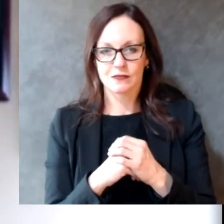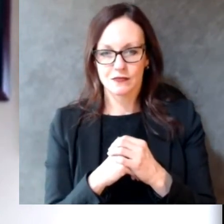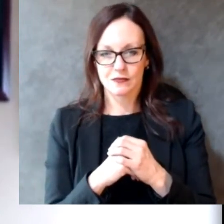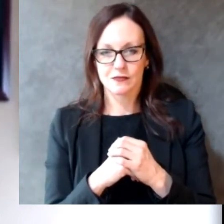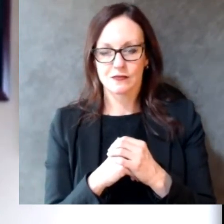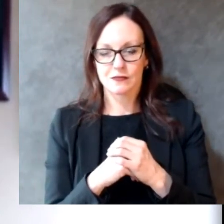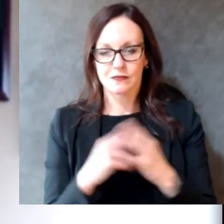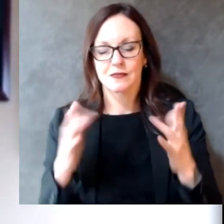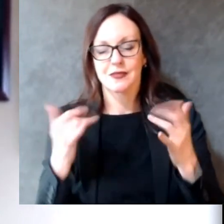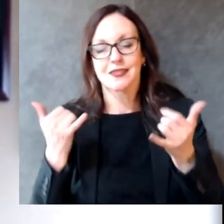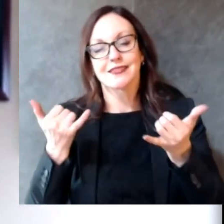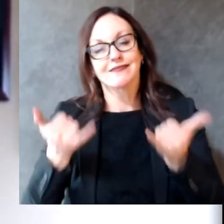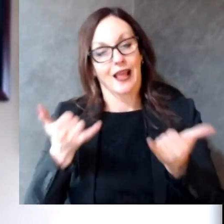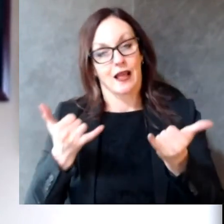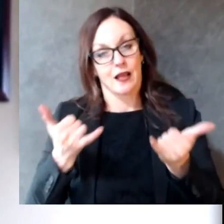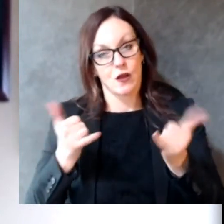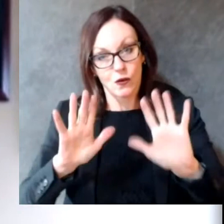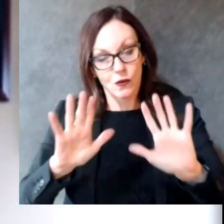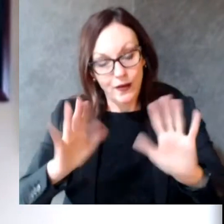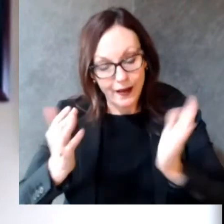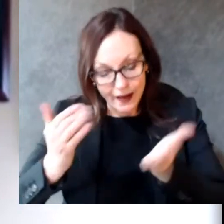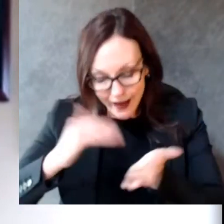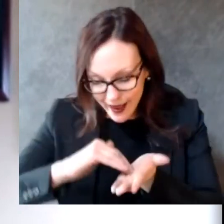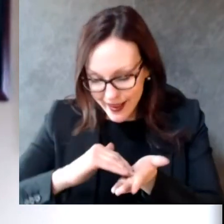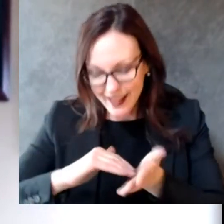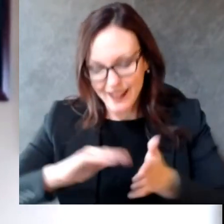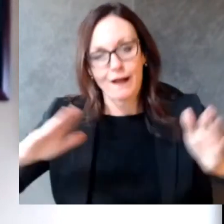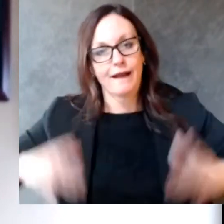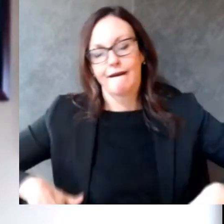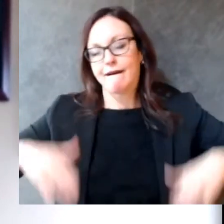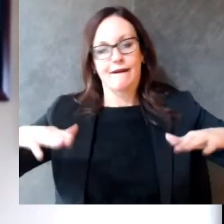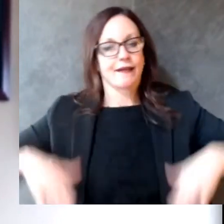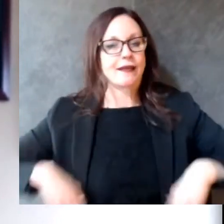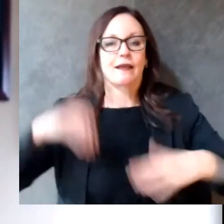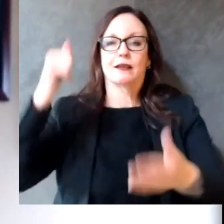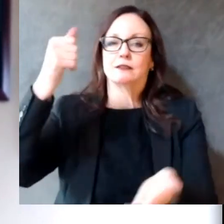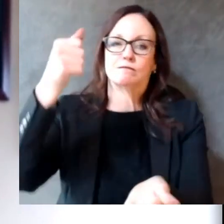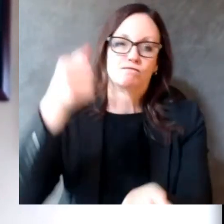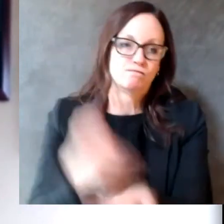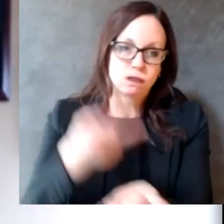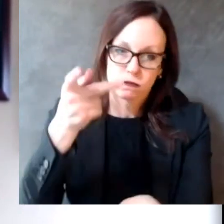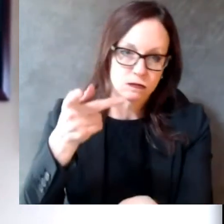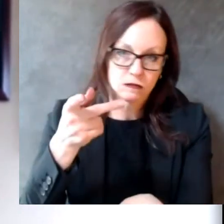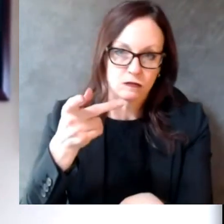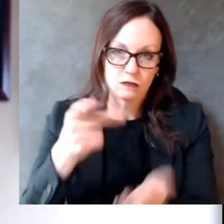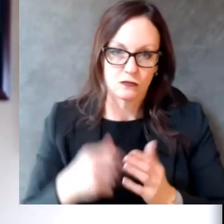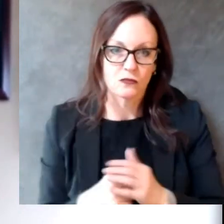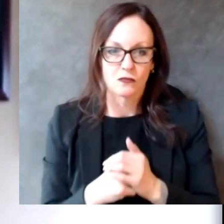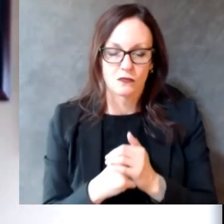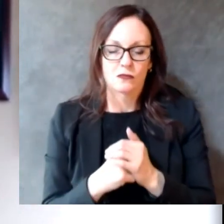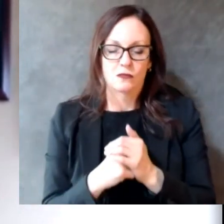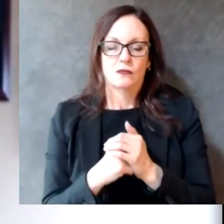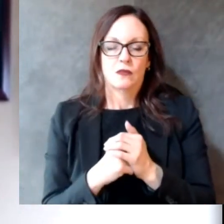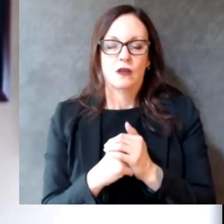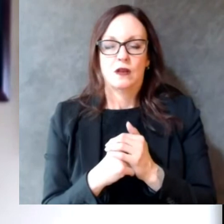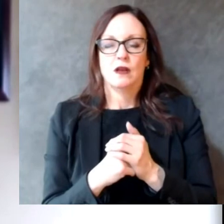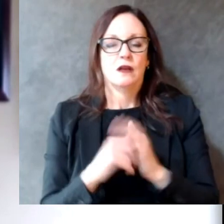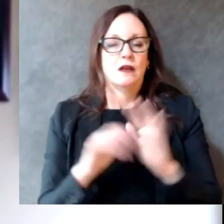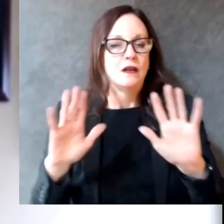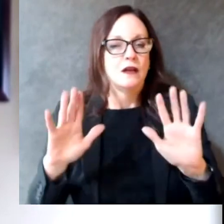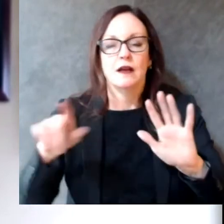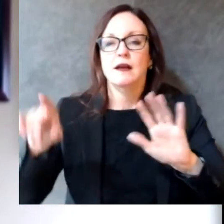about risks and benefits are all done publicly. The ACIP, the advisory committee of the CDC